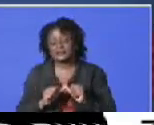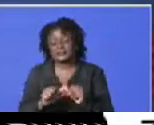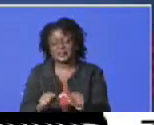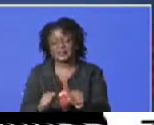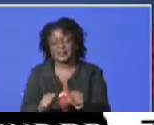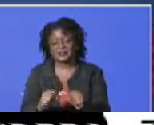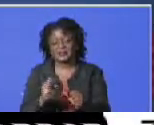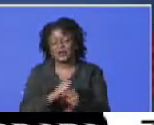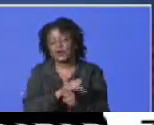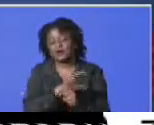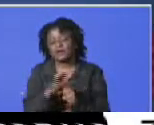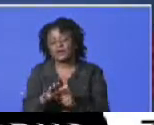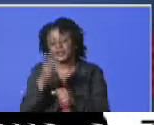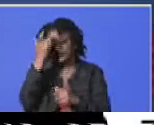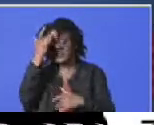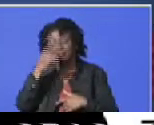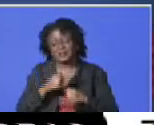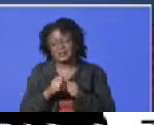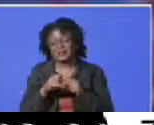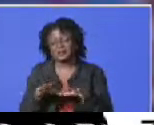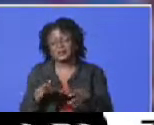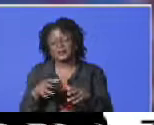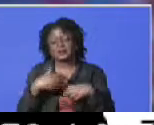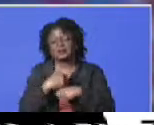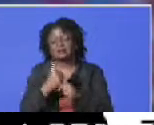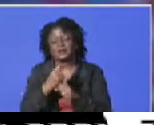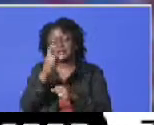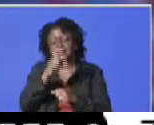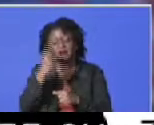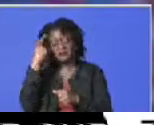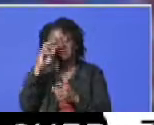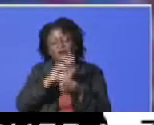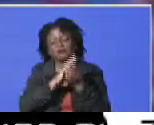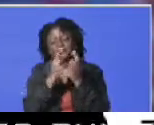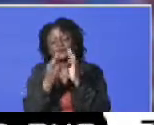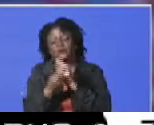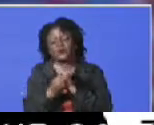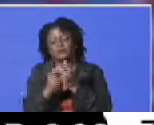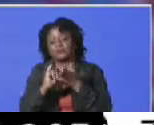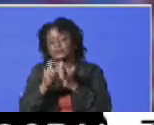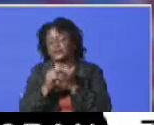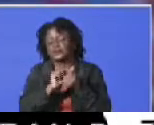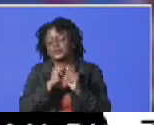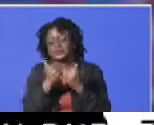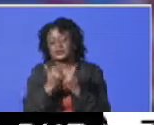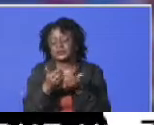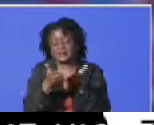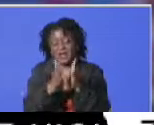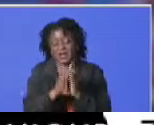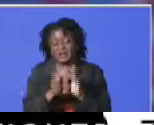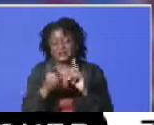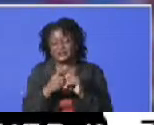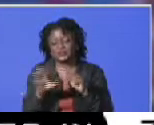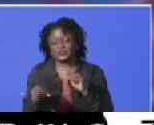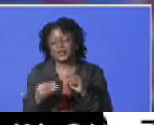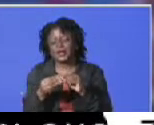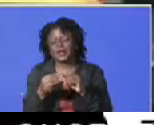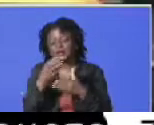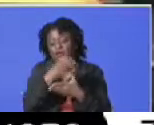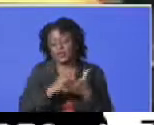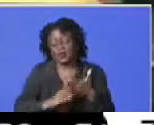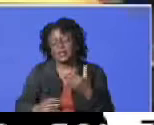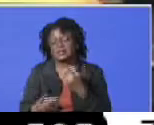the COVID-19 pandemic has spurred the need for reform and those agencies have been called on to implement cost-saving and revenue enhancement